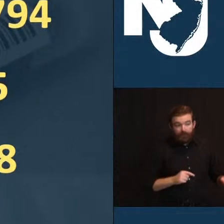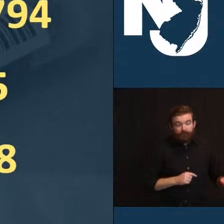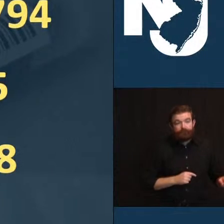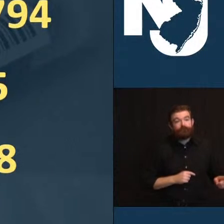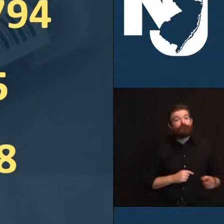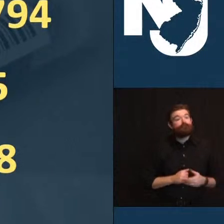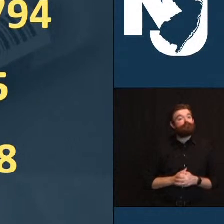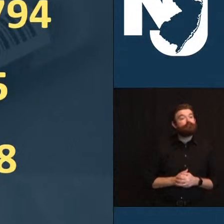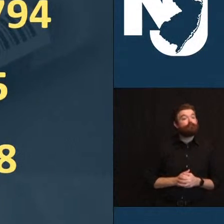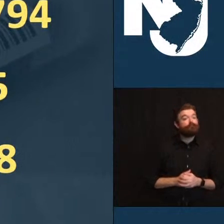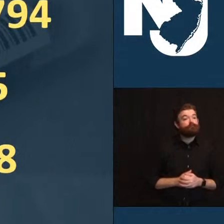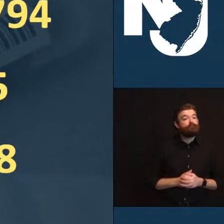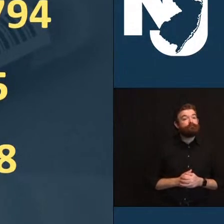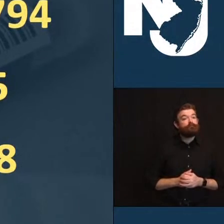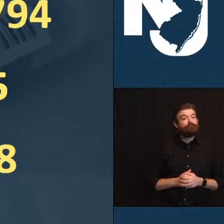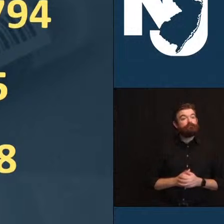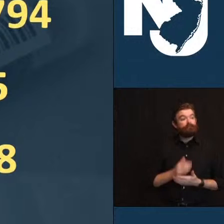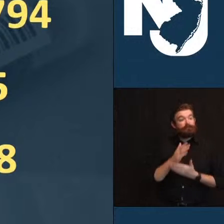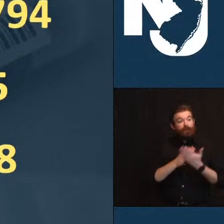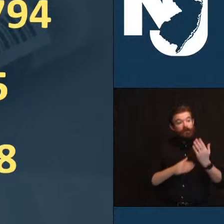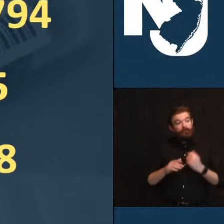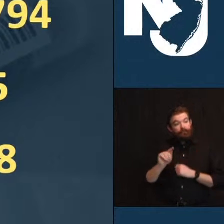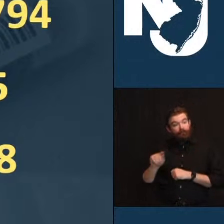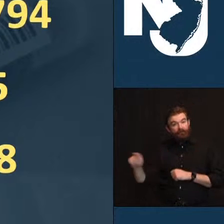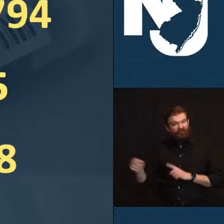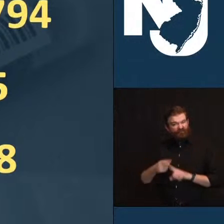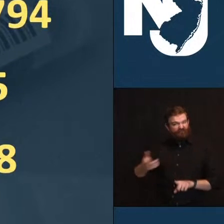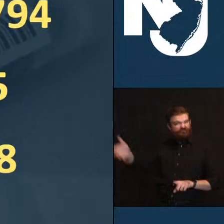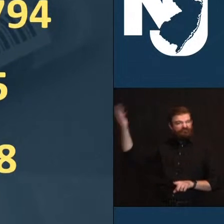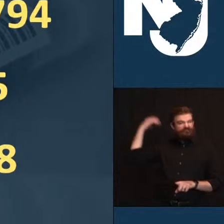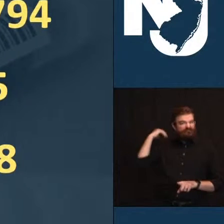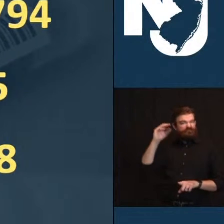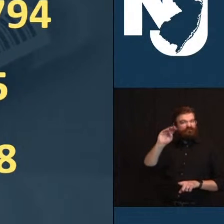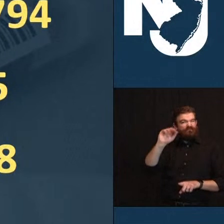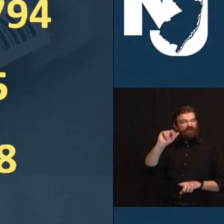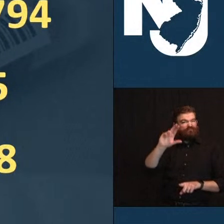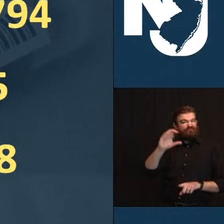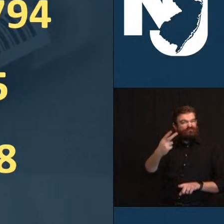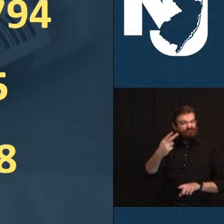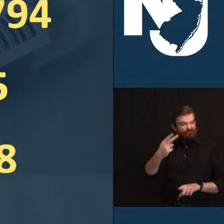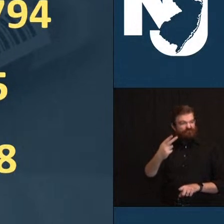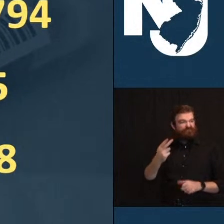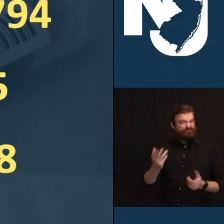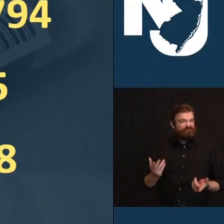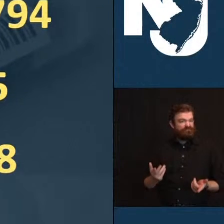deaths, but it is safe to assume the vast majority are of residents.